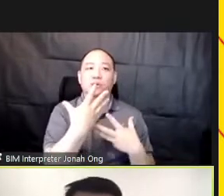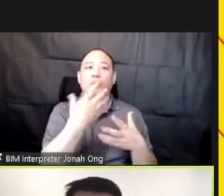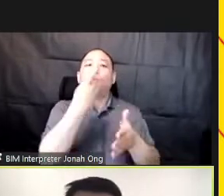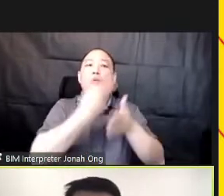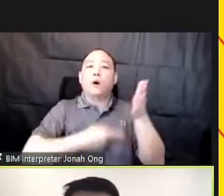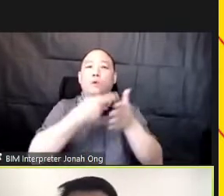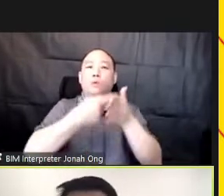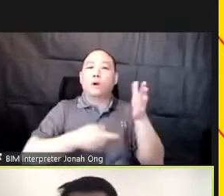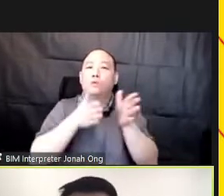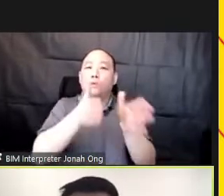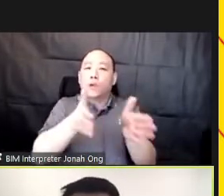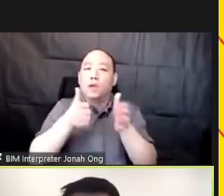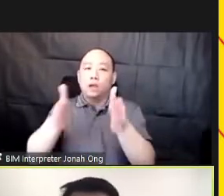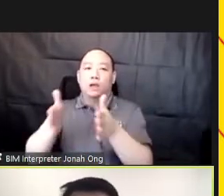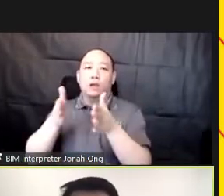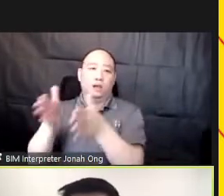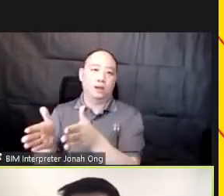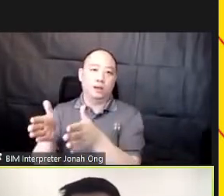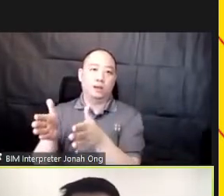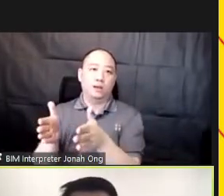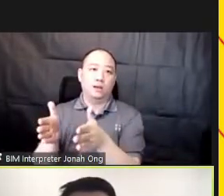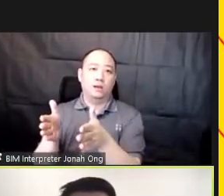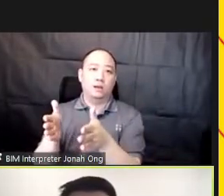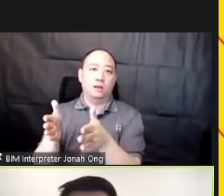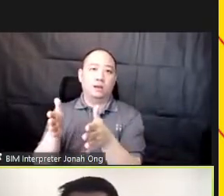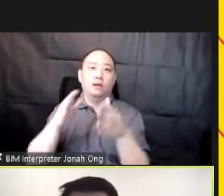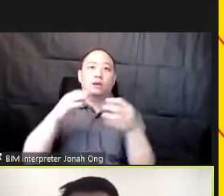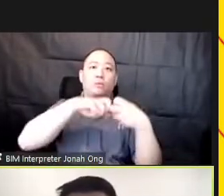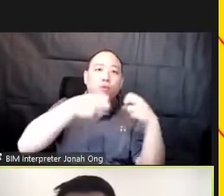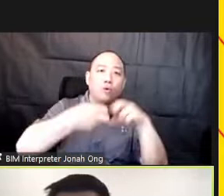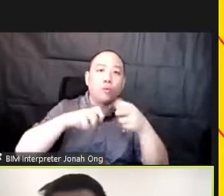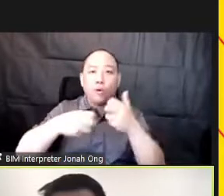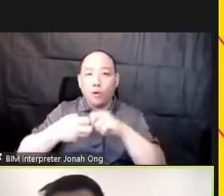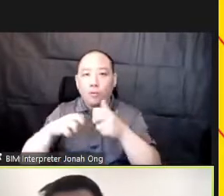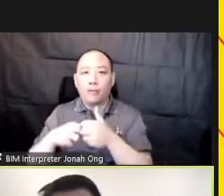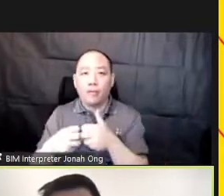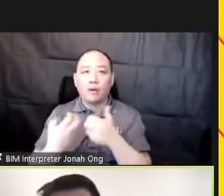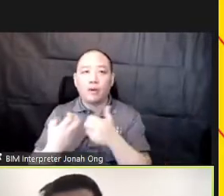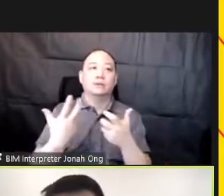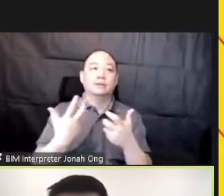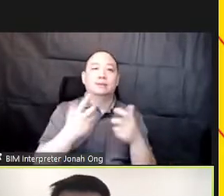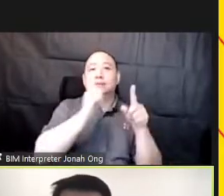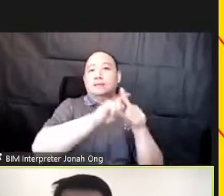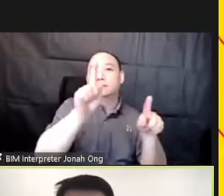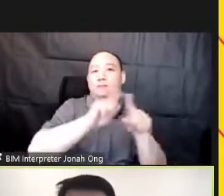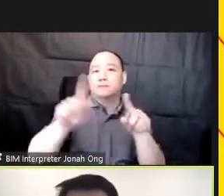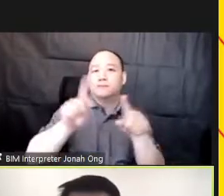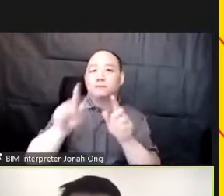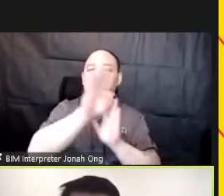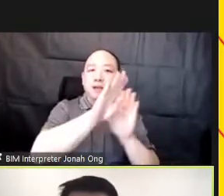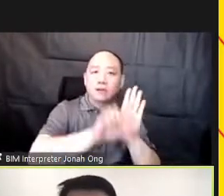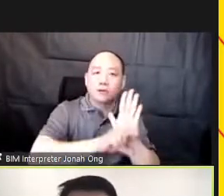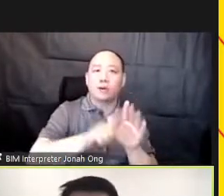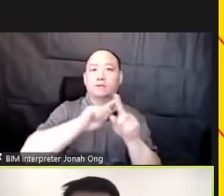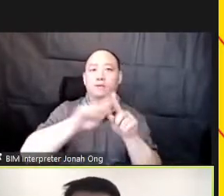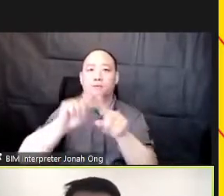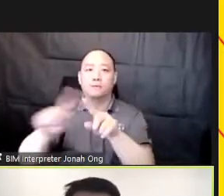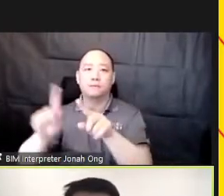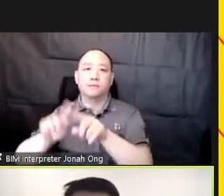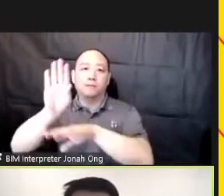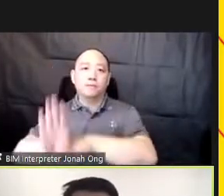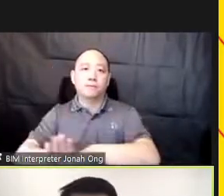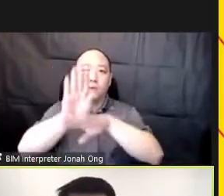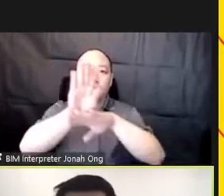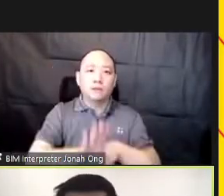most Malaysians or many Malaysians of minority or different groups don't have access to the same kind of resources and ownership of the